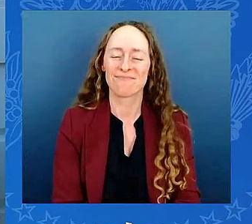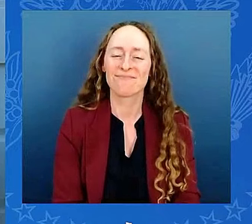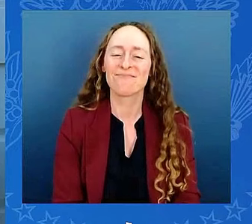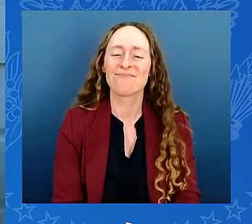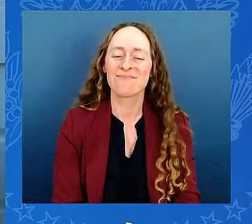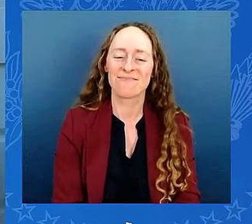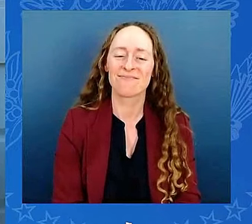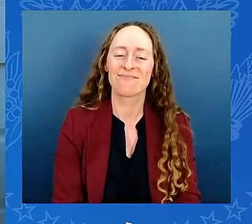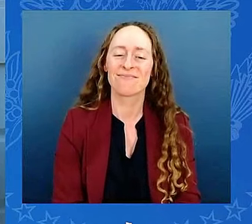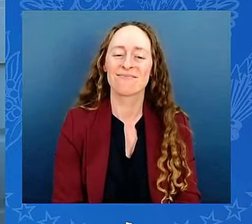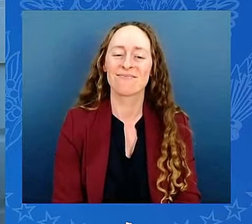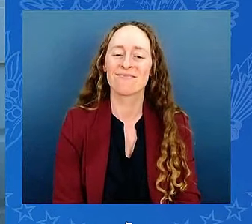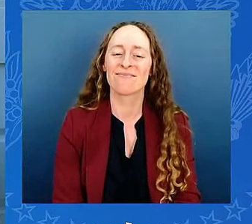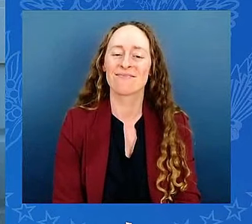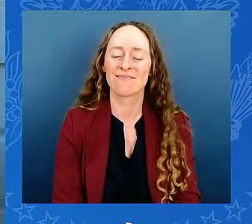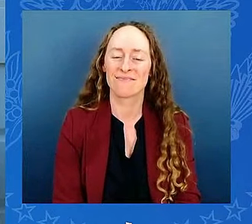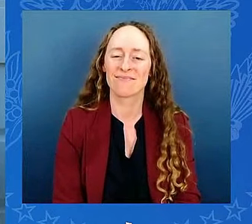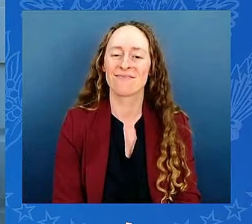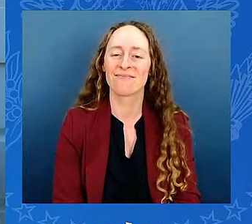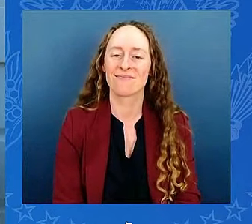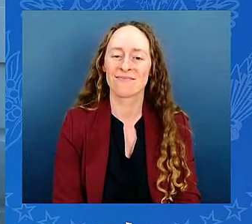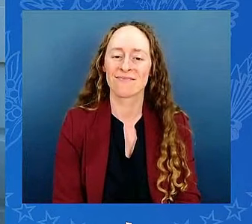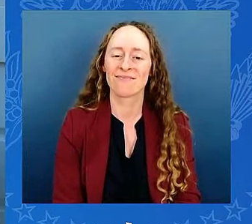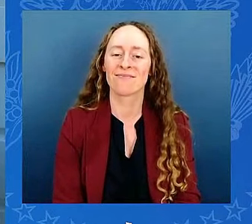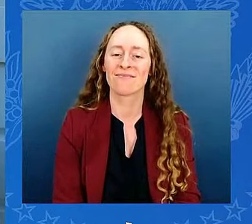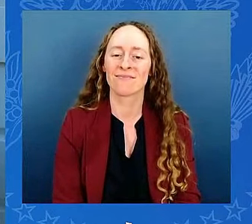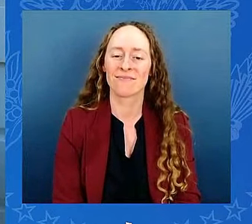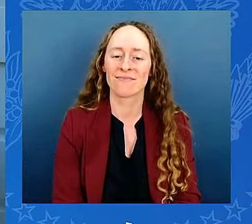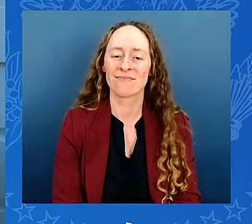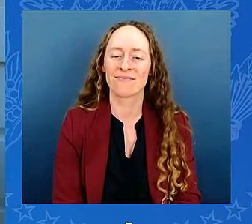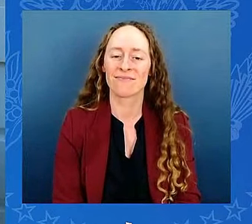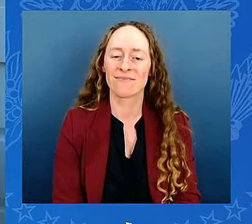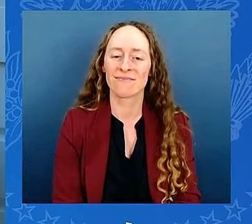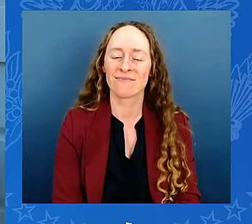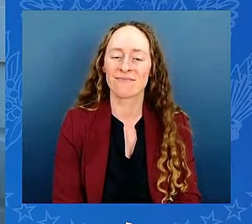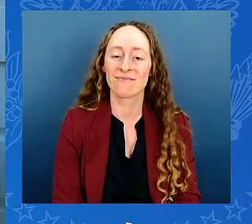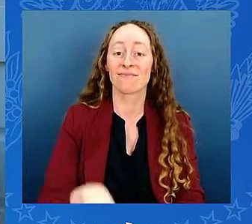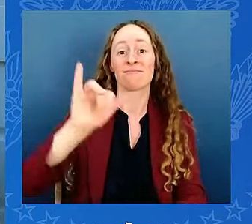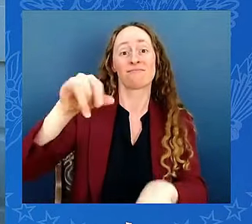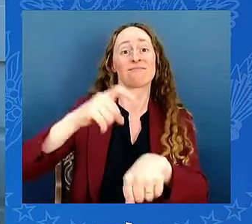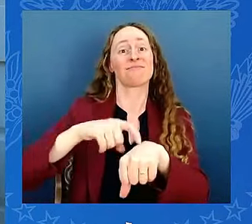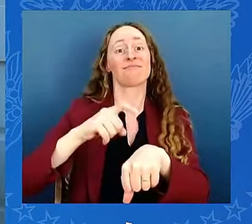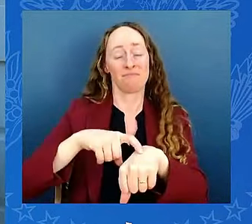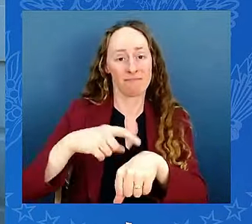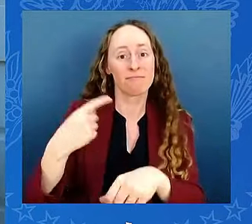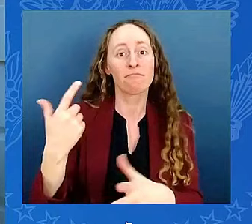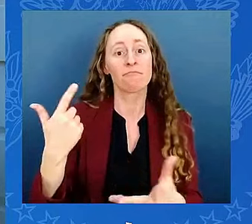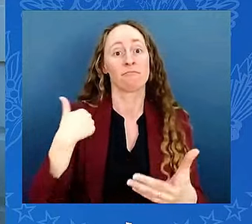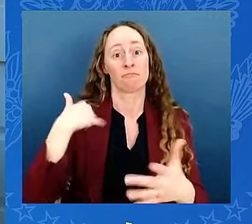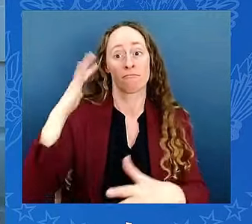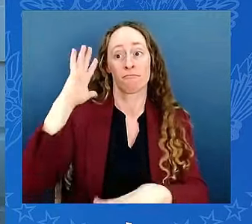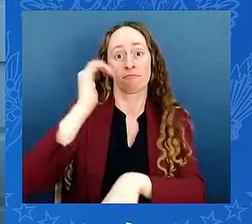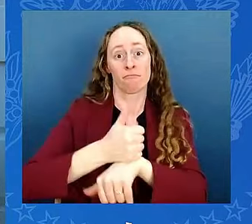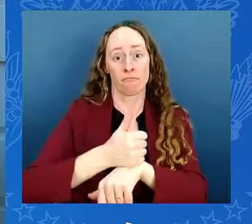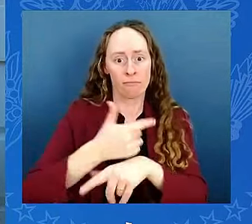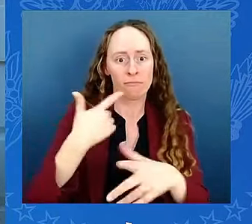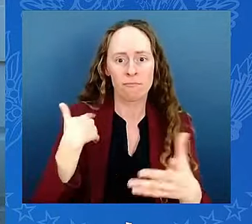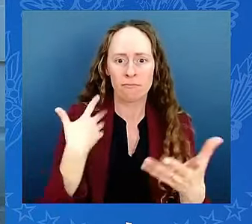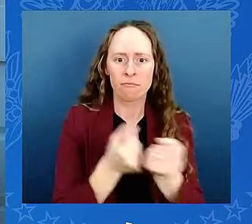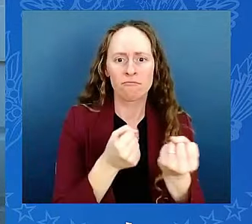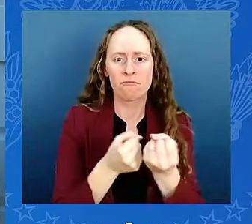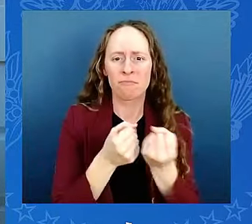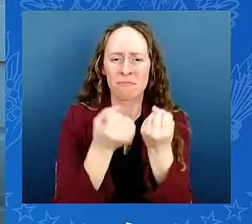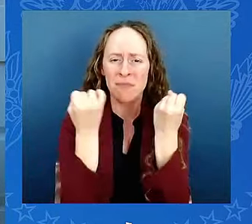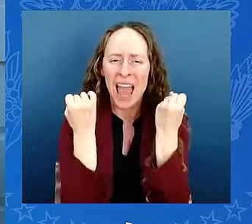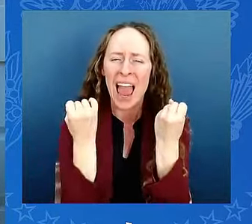Since President Biden launched It's On Us in 2014, we have empowered millions of college students to take action to prevent sexual assault. Seeing our student chapters at work brings